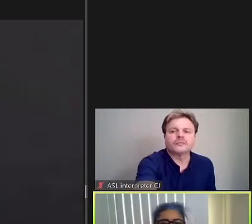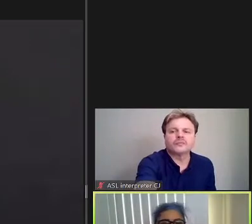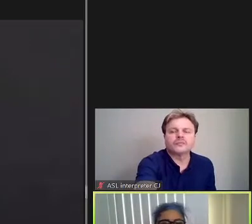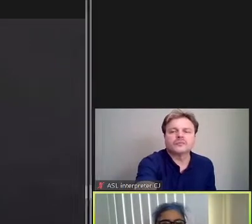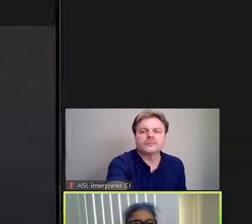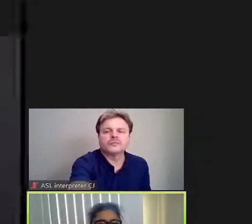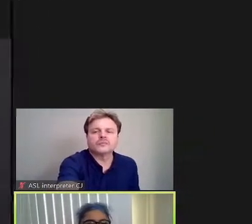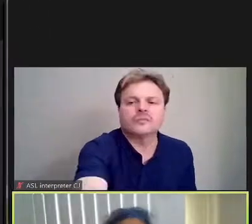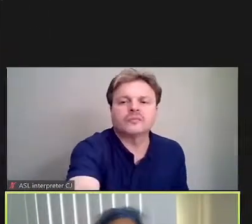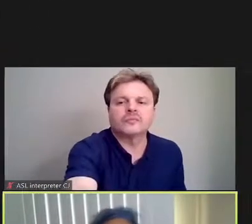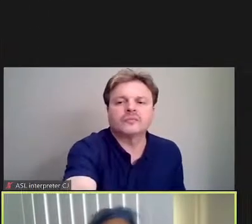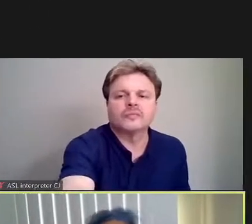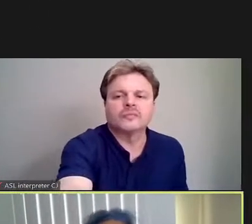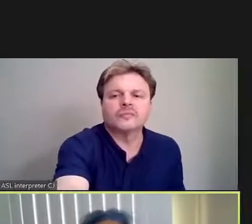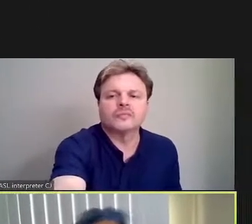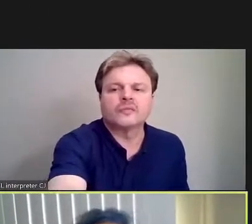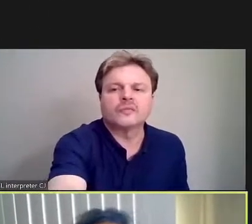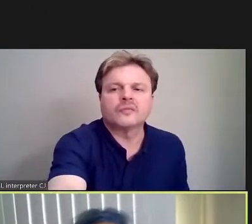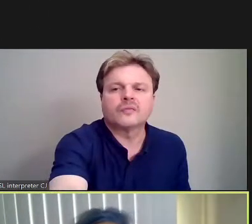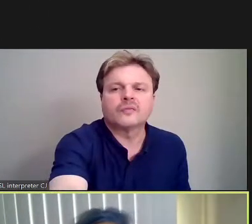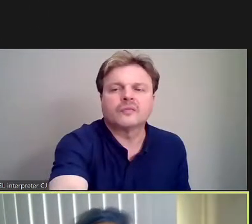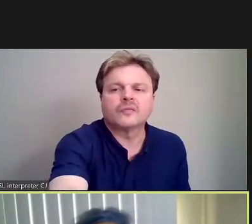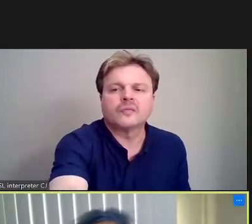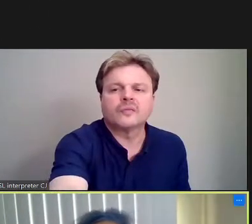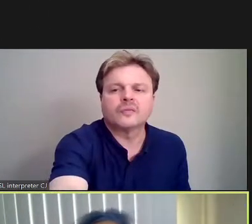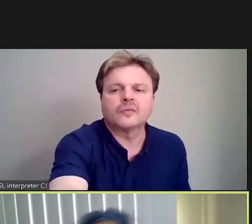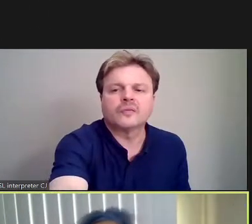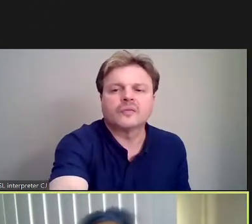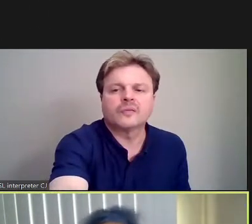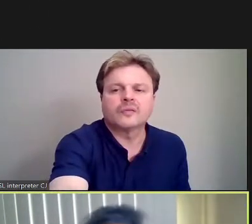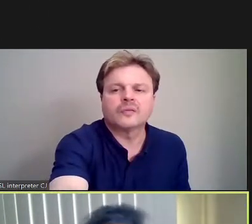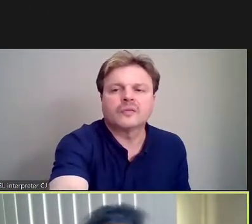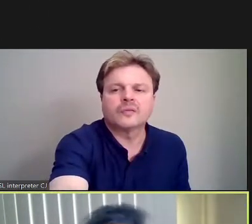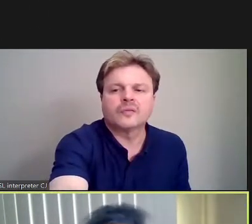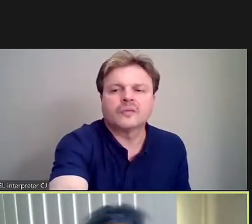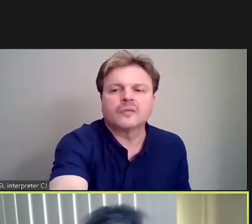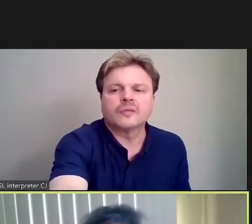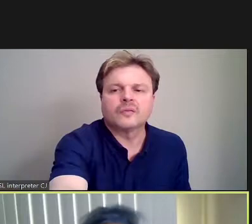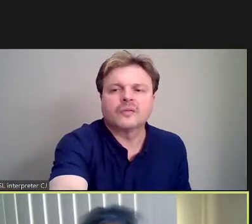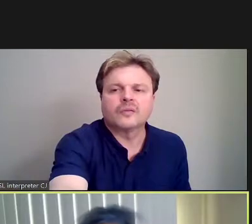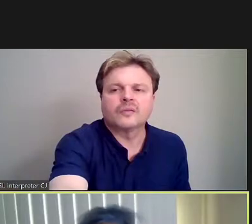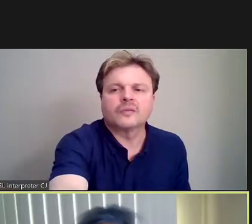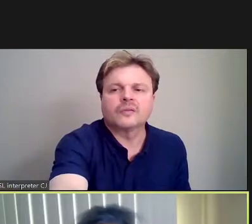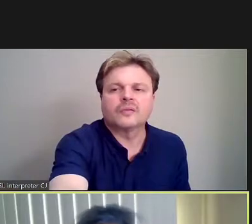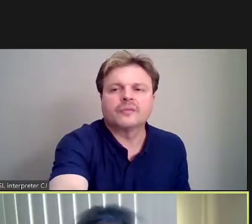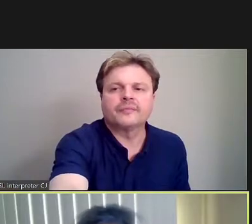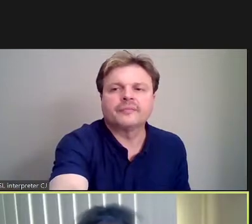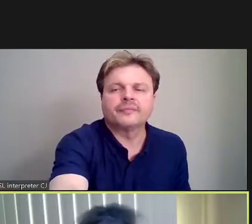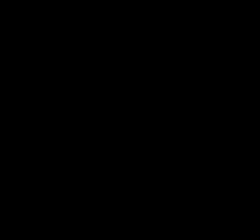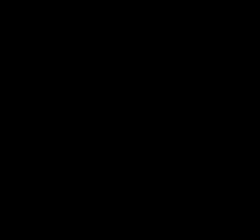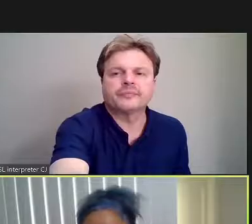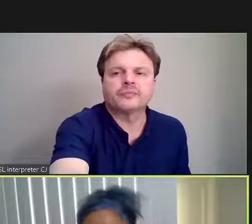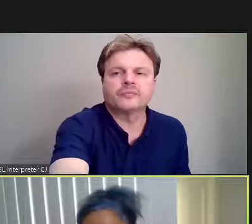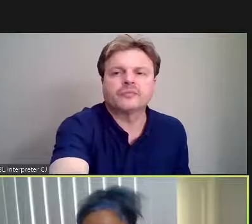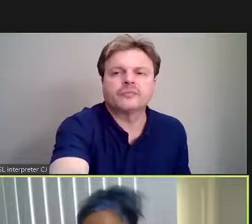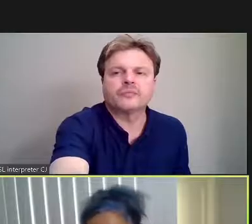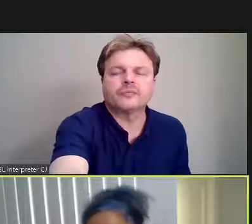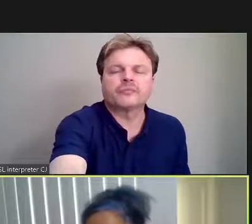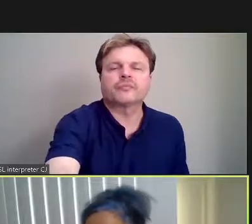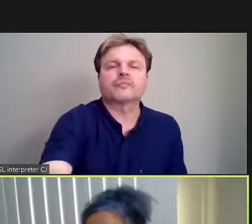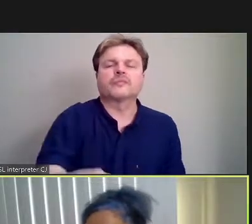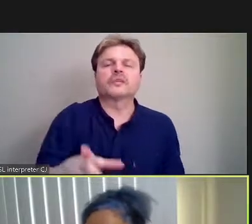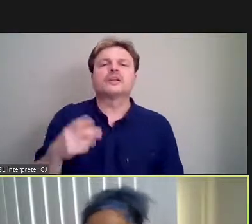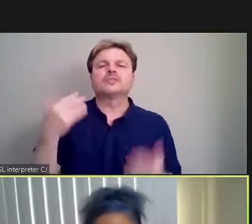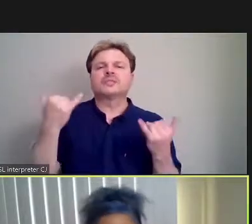All right, so I'm deeming this the Kairos Chronos and Pedagogical Consultation